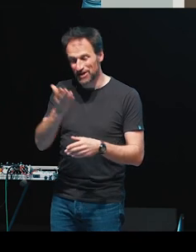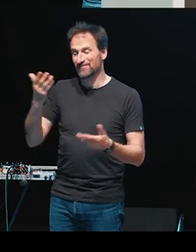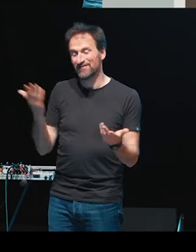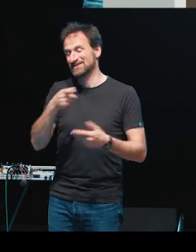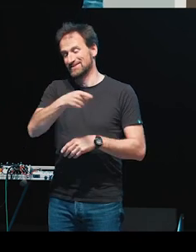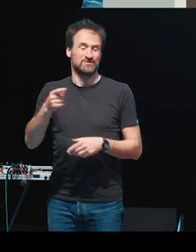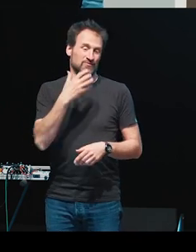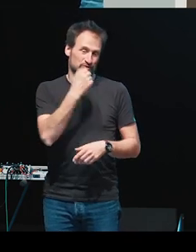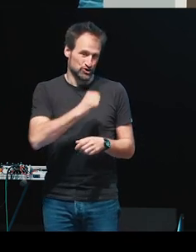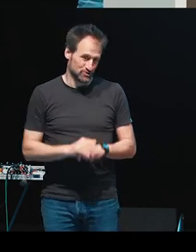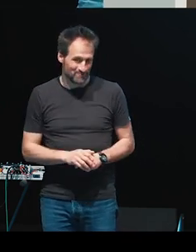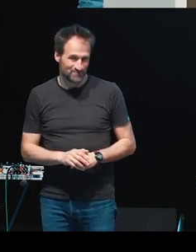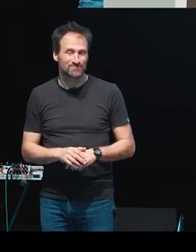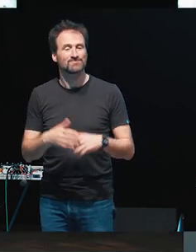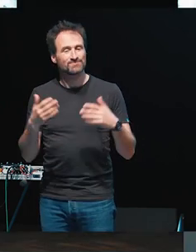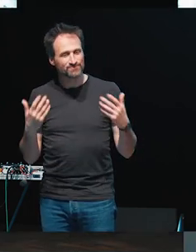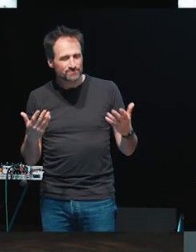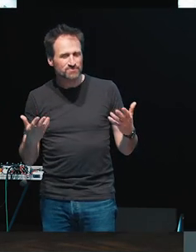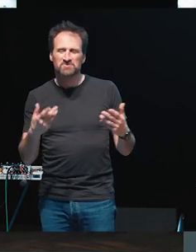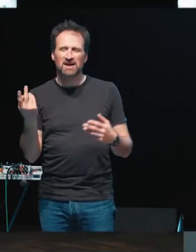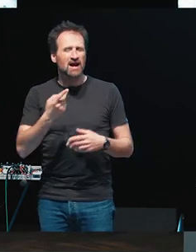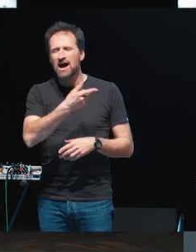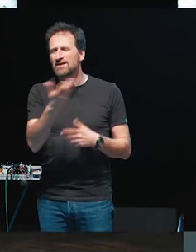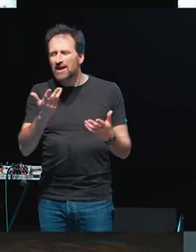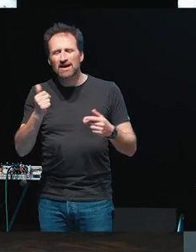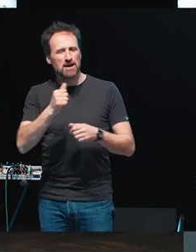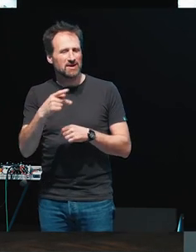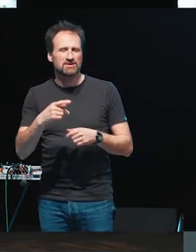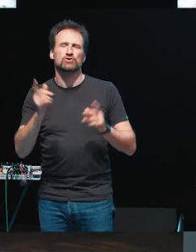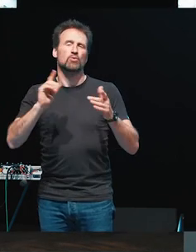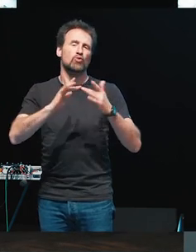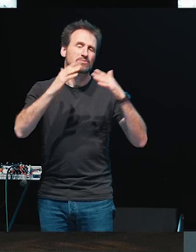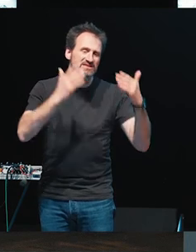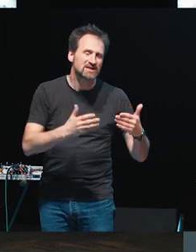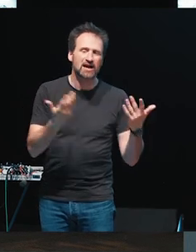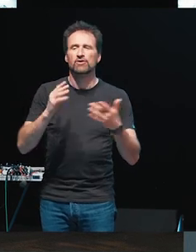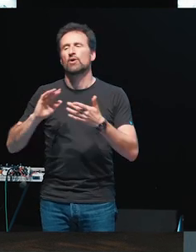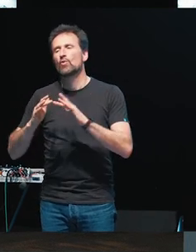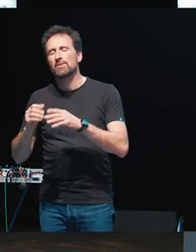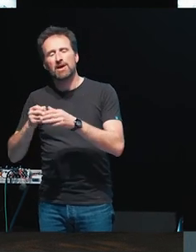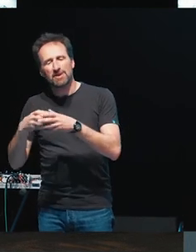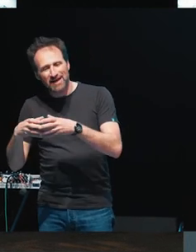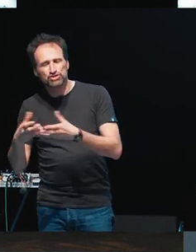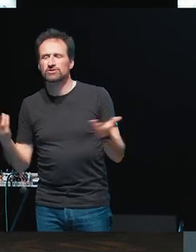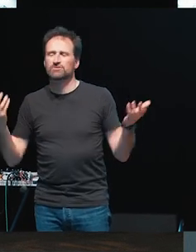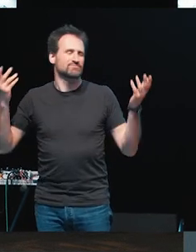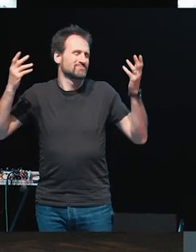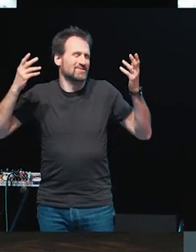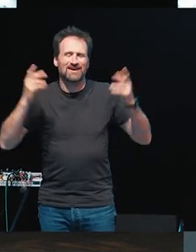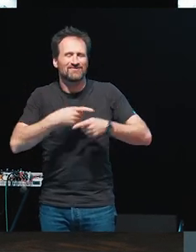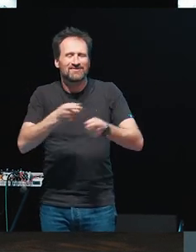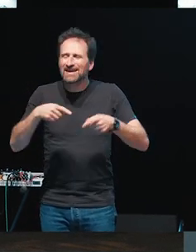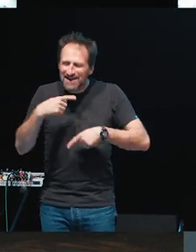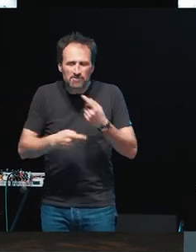we're building some application or the other. It could be a website, it could be a web application. And at the end, we are all solving a particular problem for the